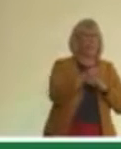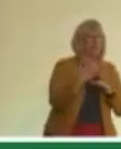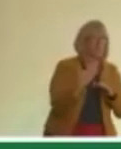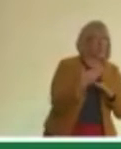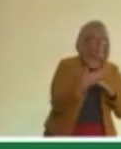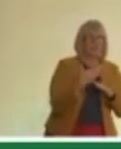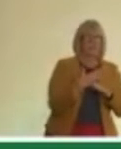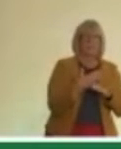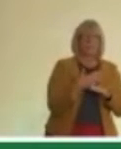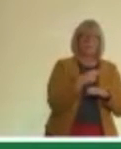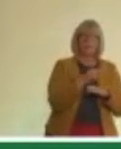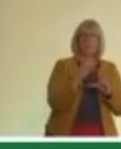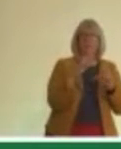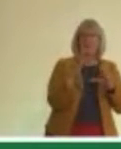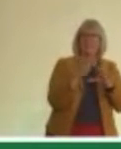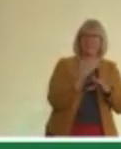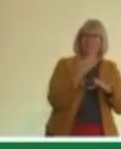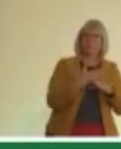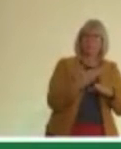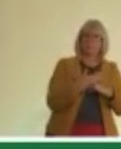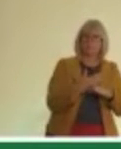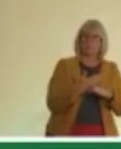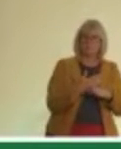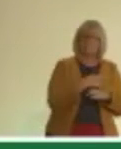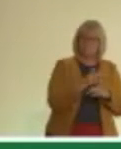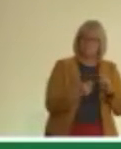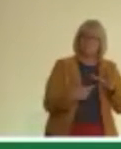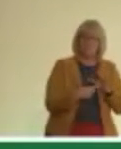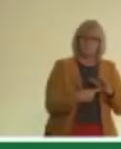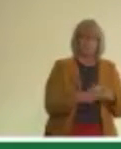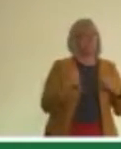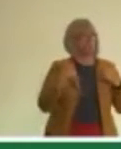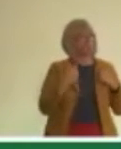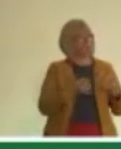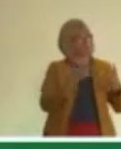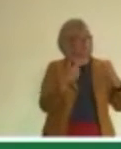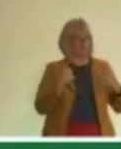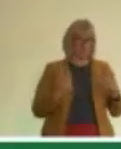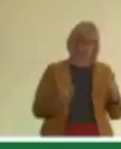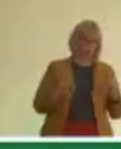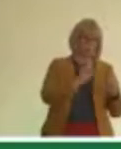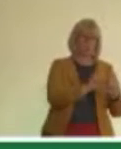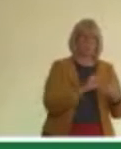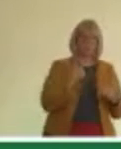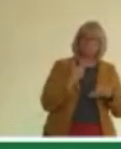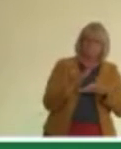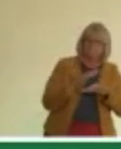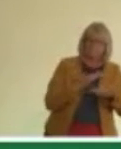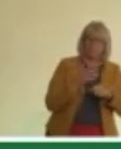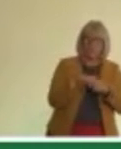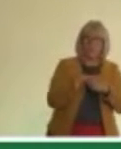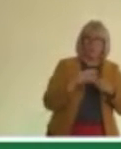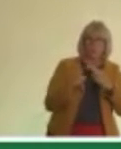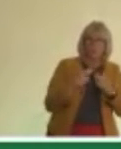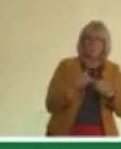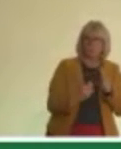or heard, but are vital to everything we do. So I joined them on the picket line. I spoke to local news about what was going on.